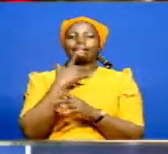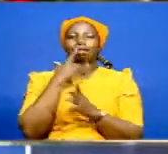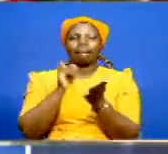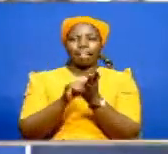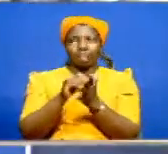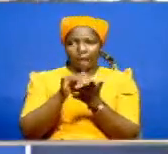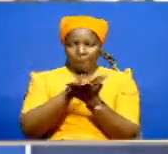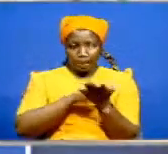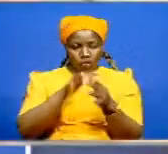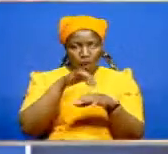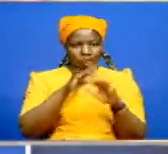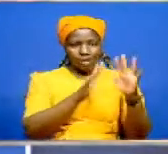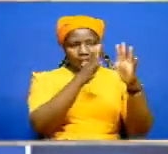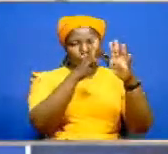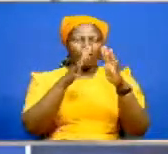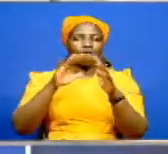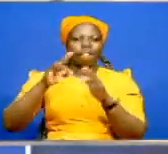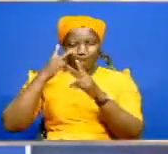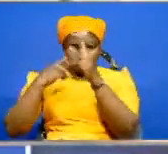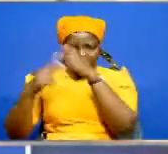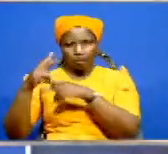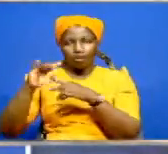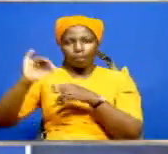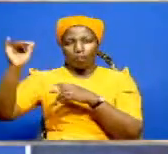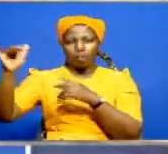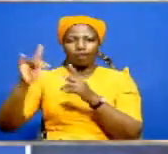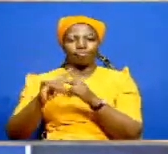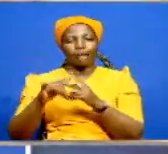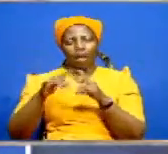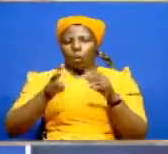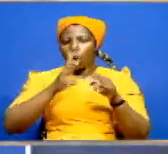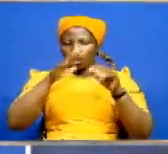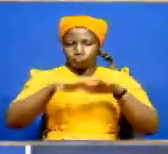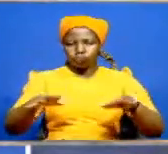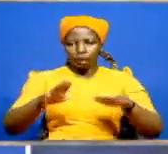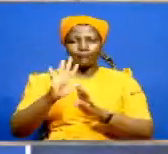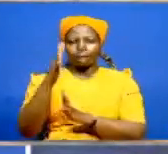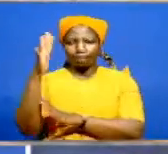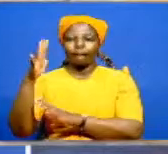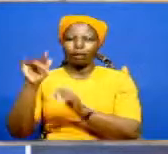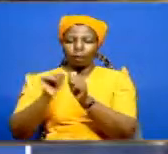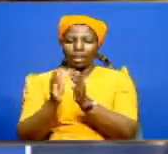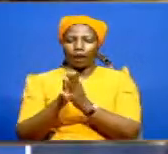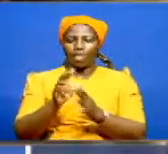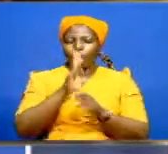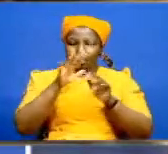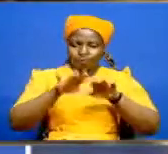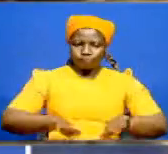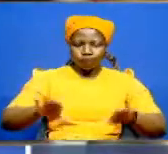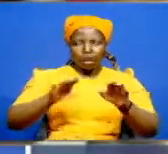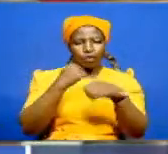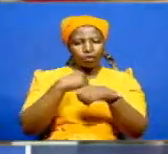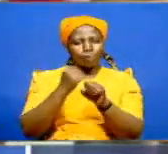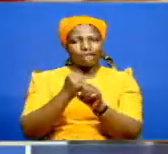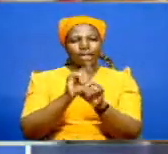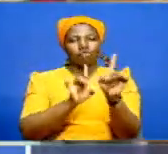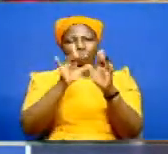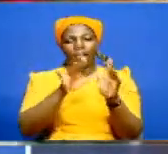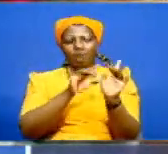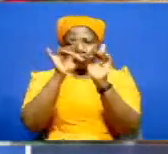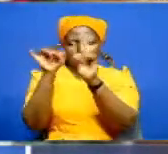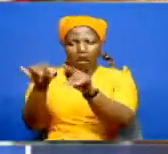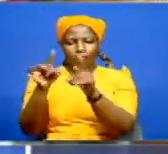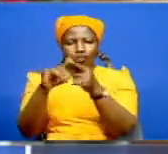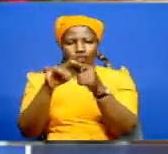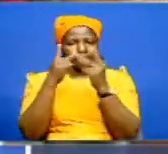of the views, mountains, lakes, trees, trails, and beaches that got travelers outside and into nature. Masai